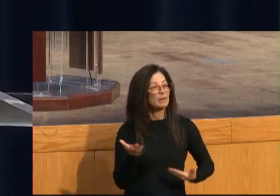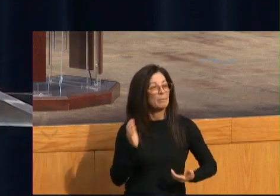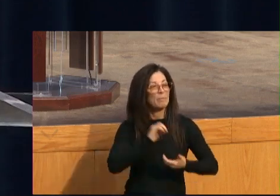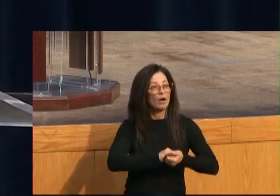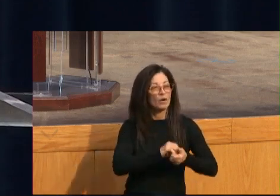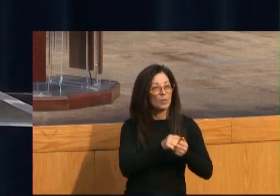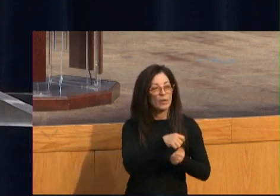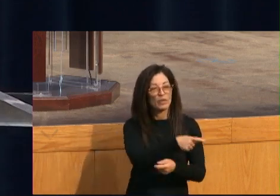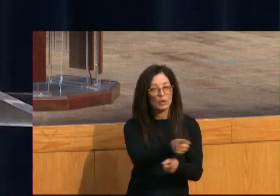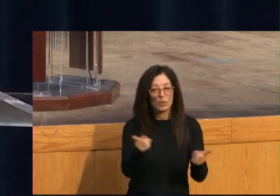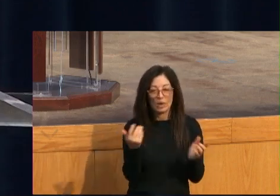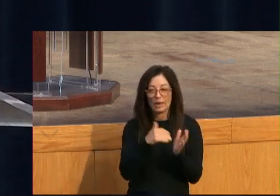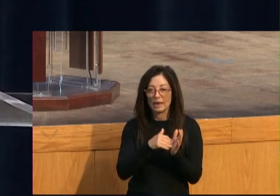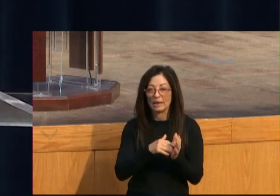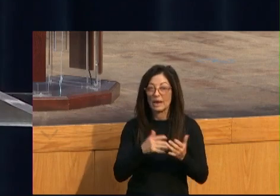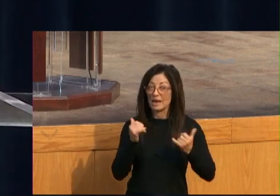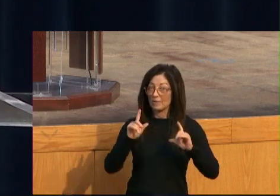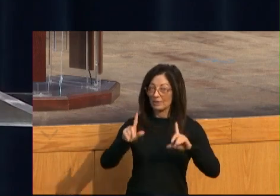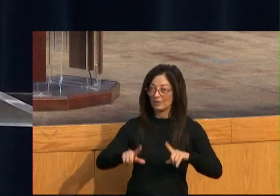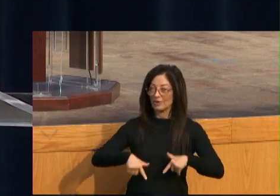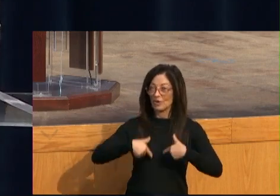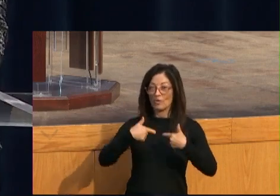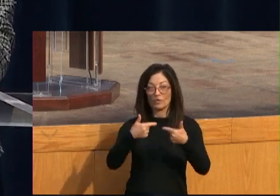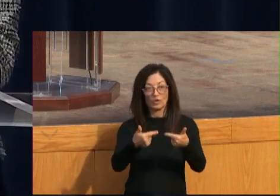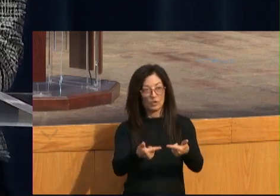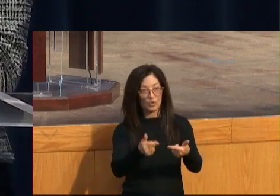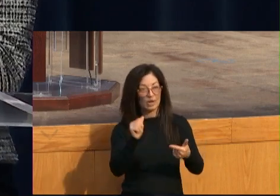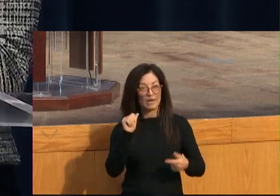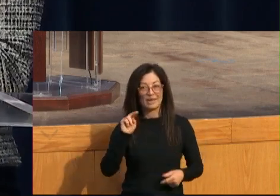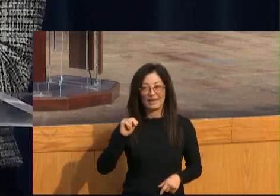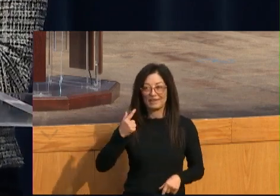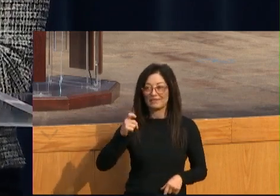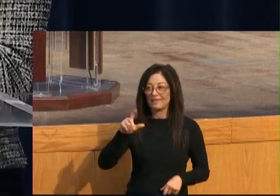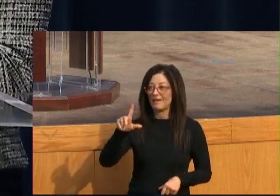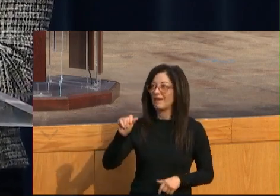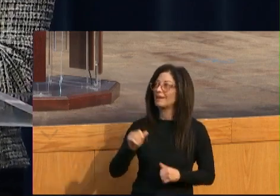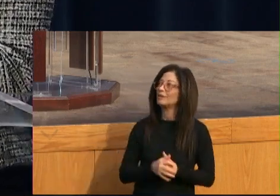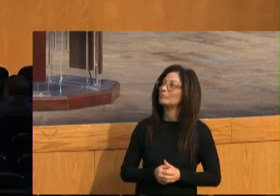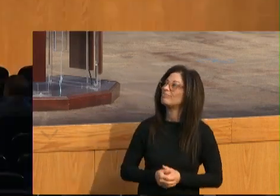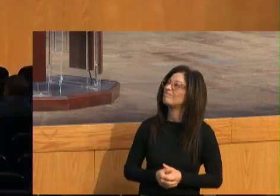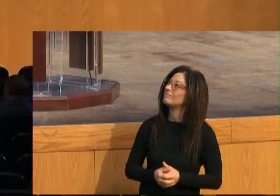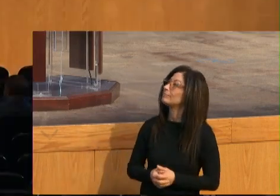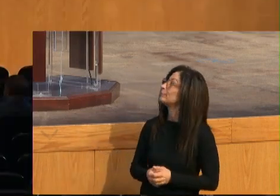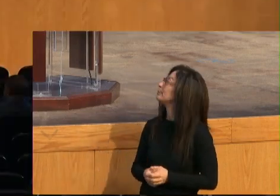you once again. I am going to now turn it over to Angela.